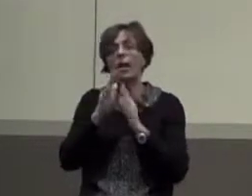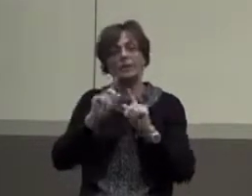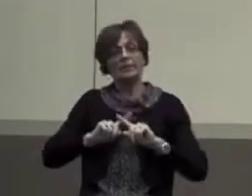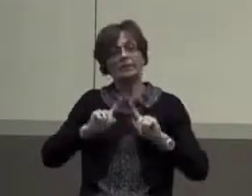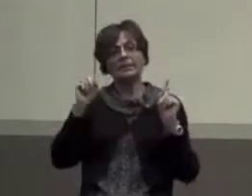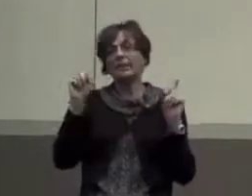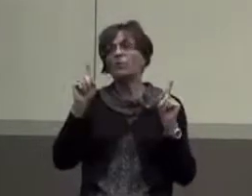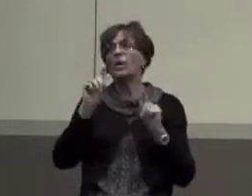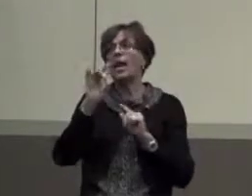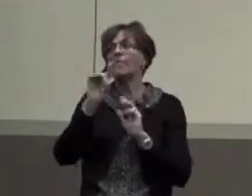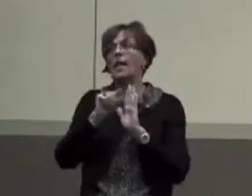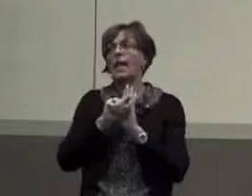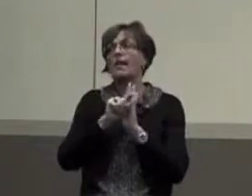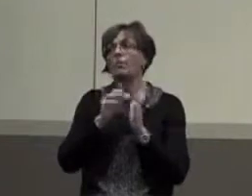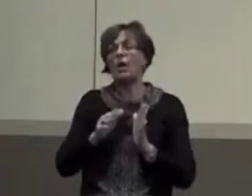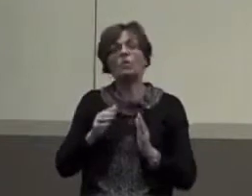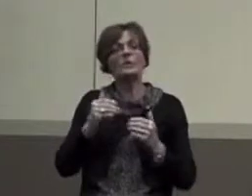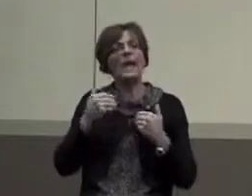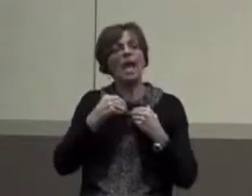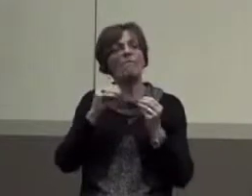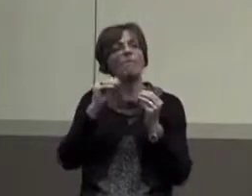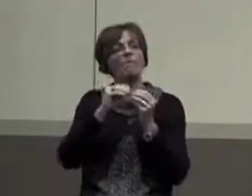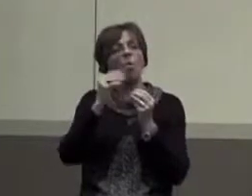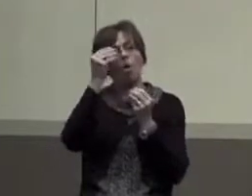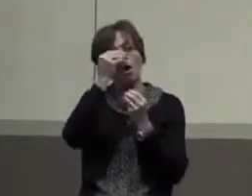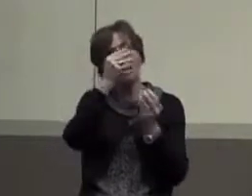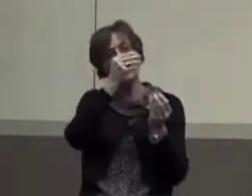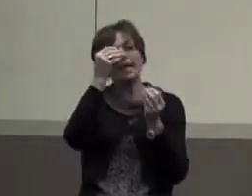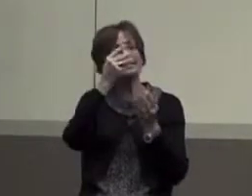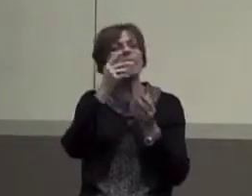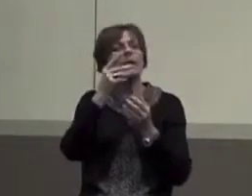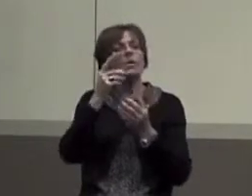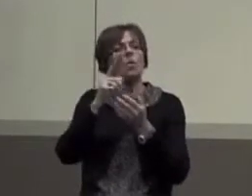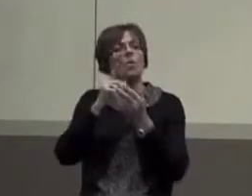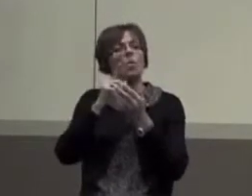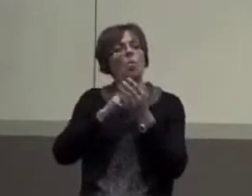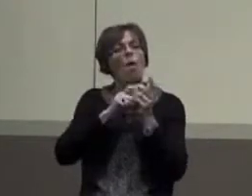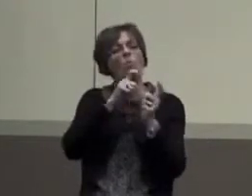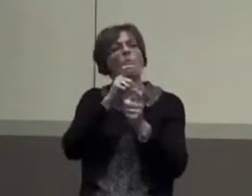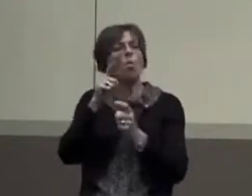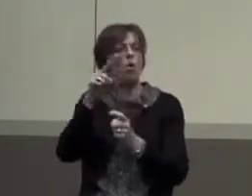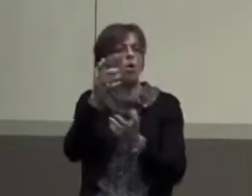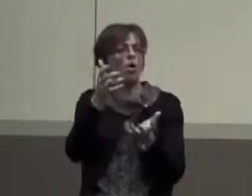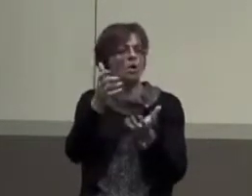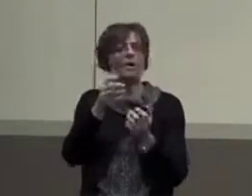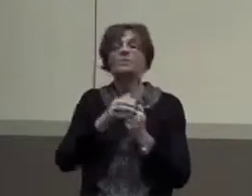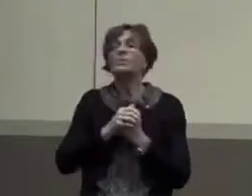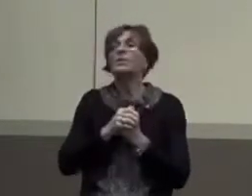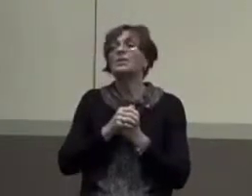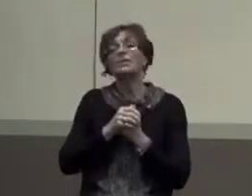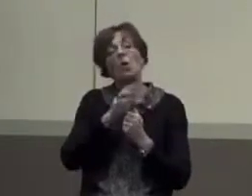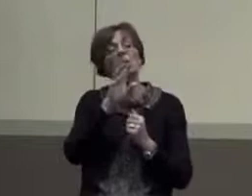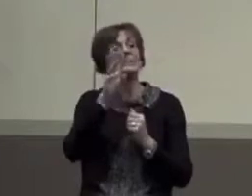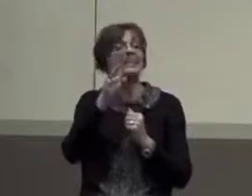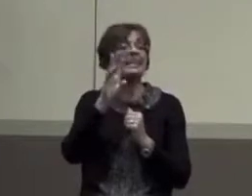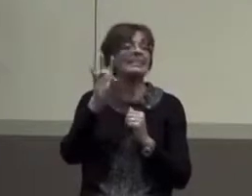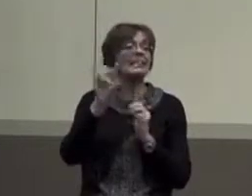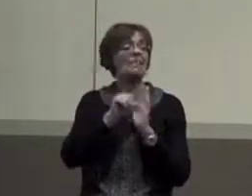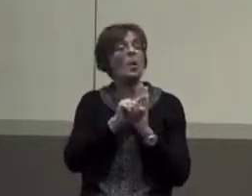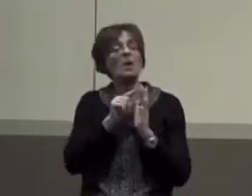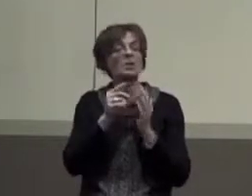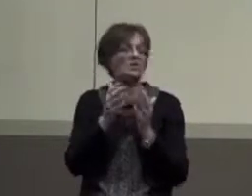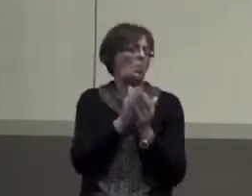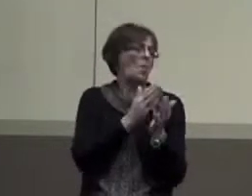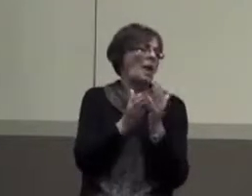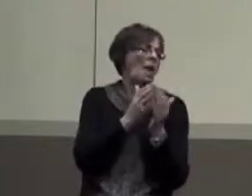the 8th graders have more say in what reward it is. So with the 6th and 7th graders, they'll just kind of do whatever. They'll collect their dirks and dollars. It's